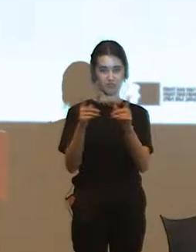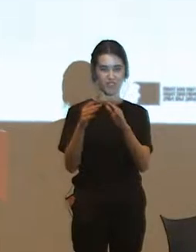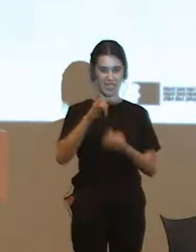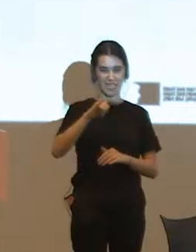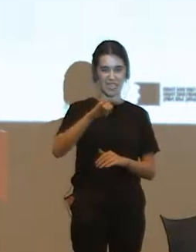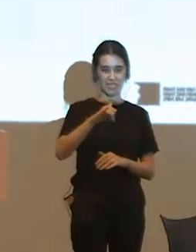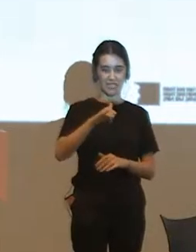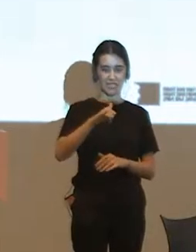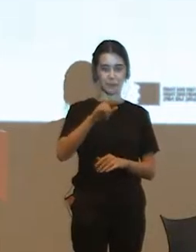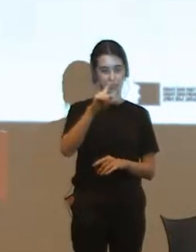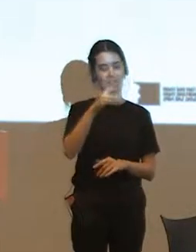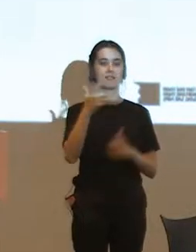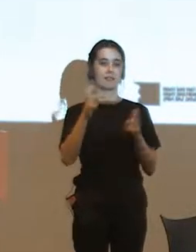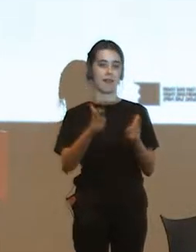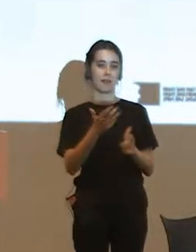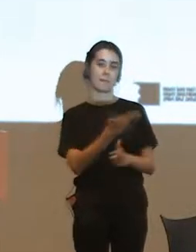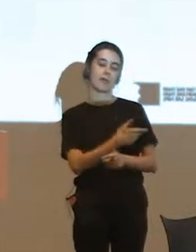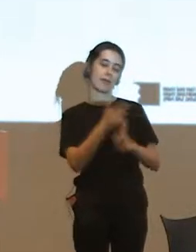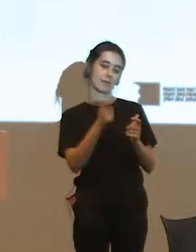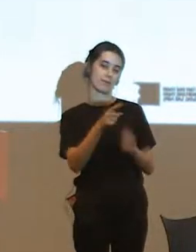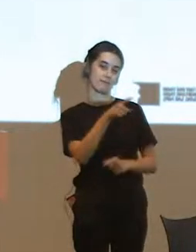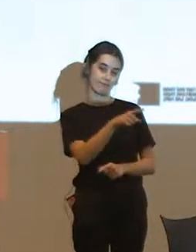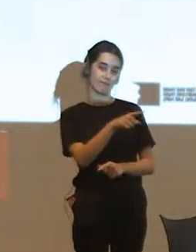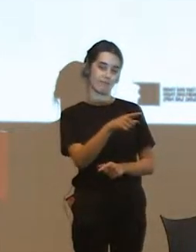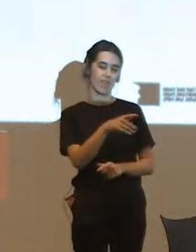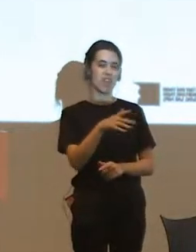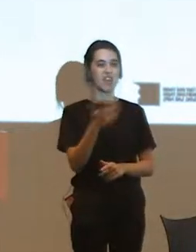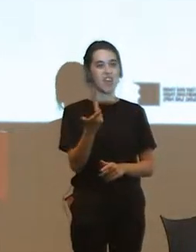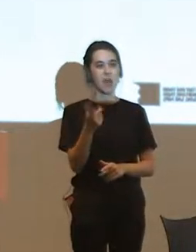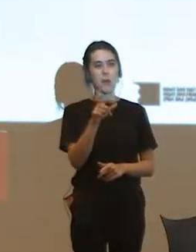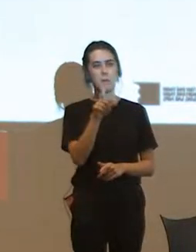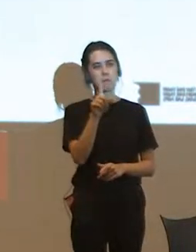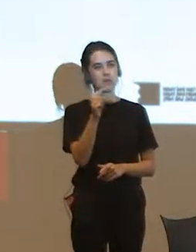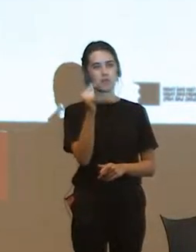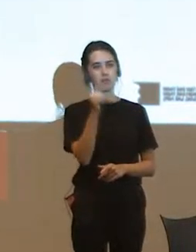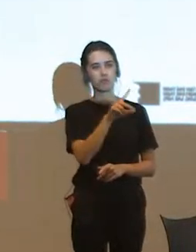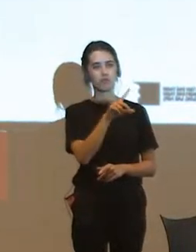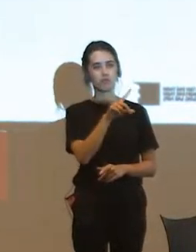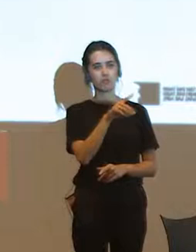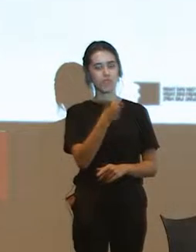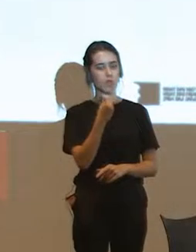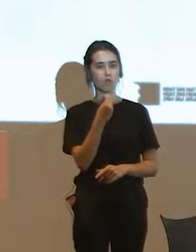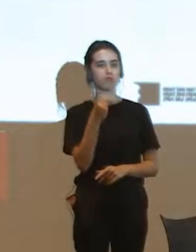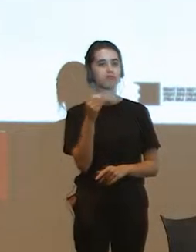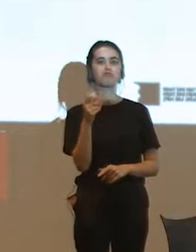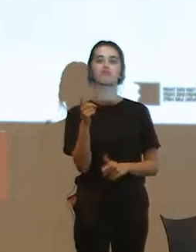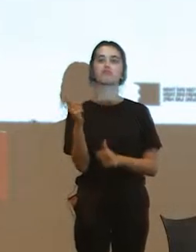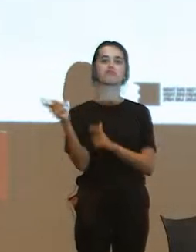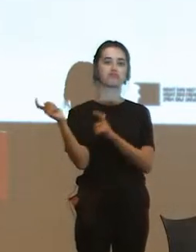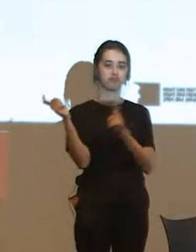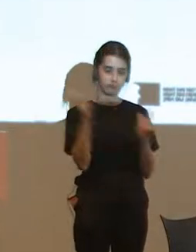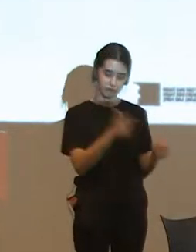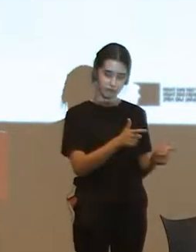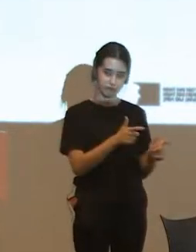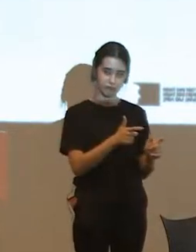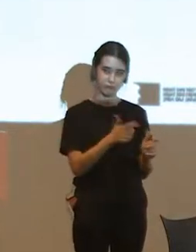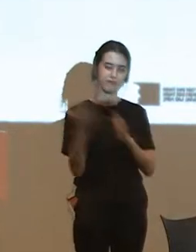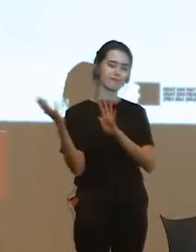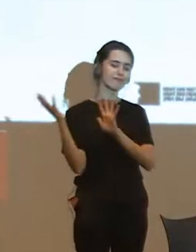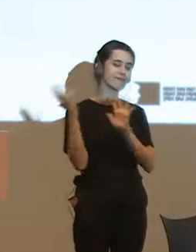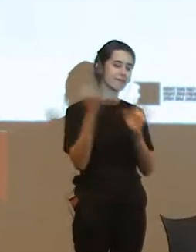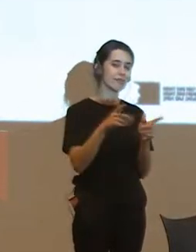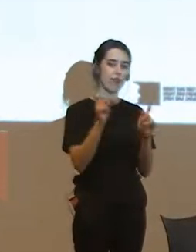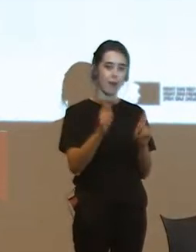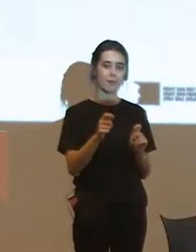1.5 million people who came to hungary they didn't all stay in hungary many left but hungary